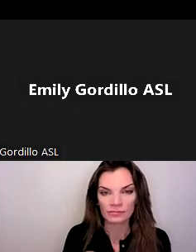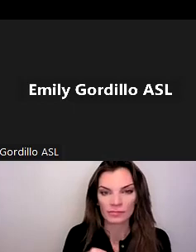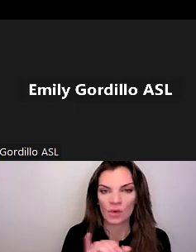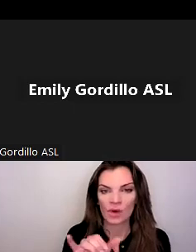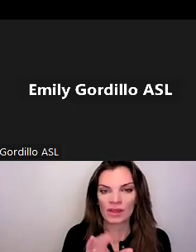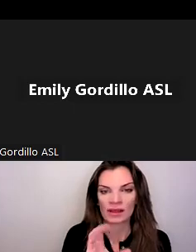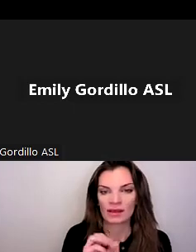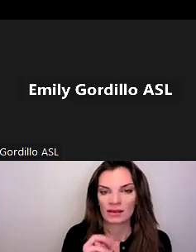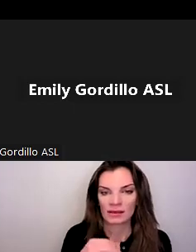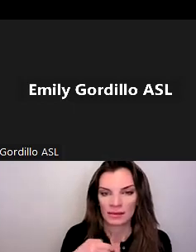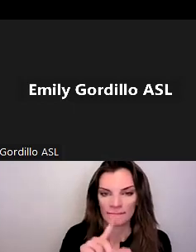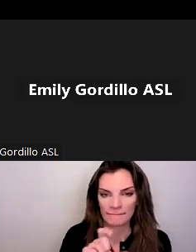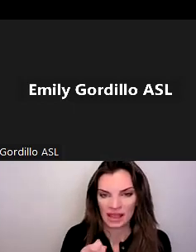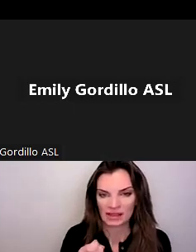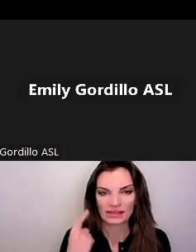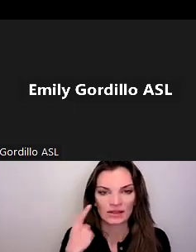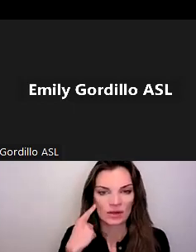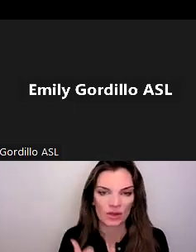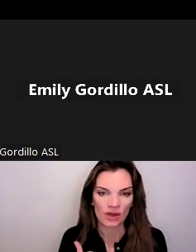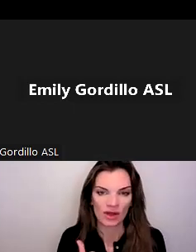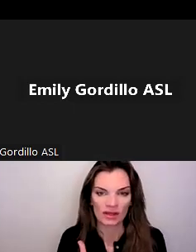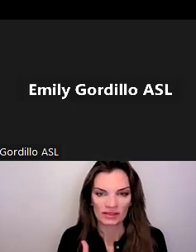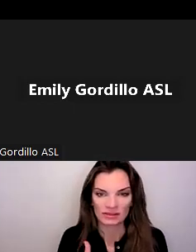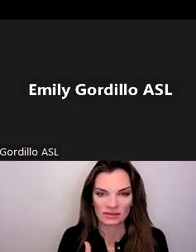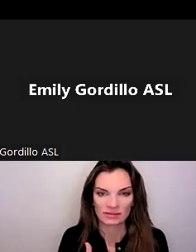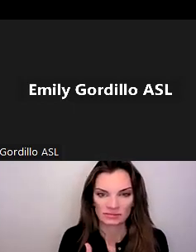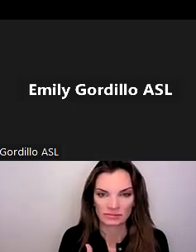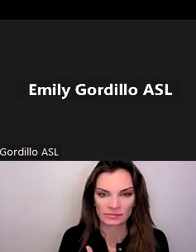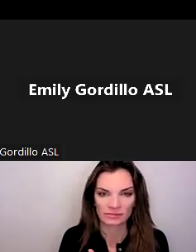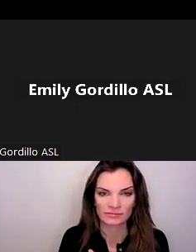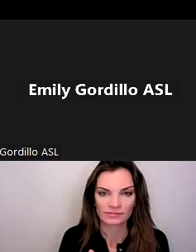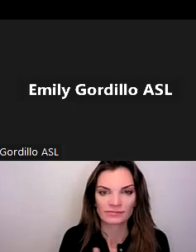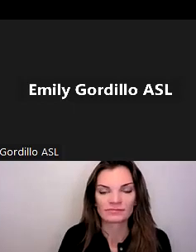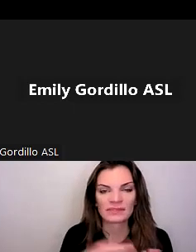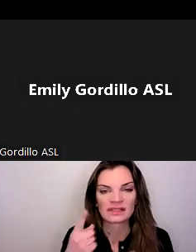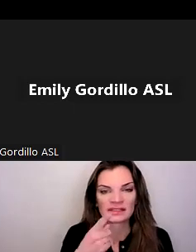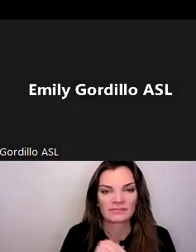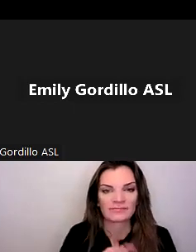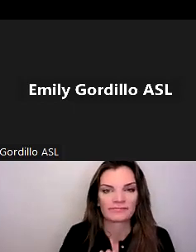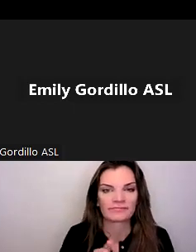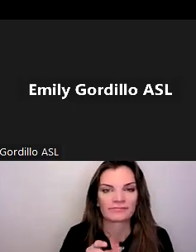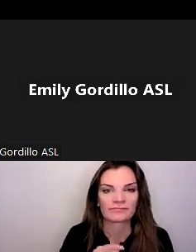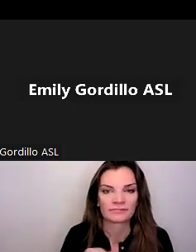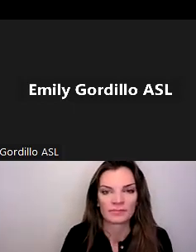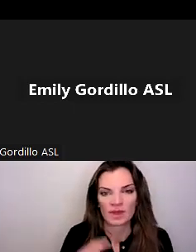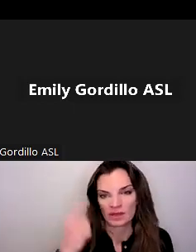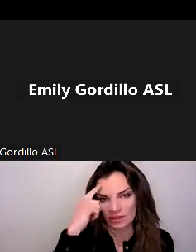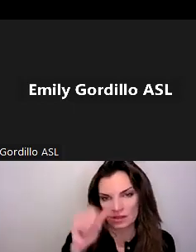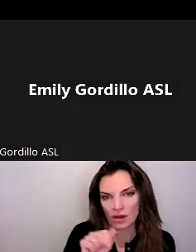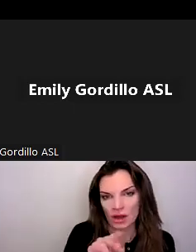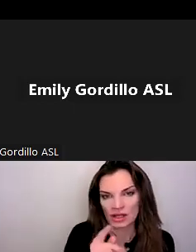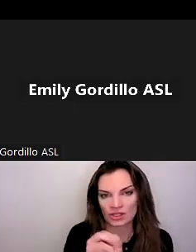complex type of loss. That is something that is occurring as a result to a change in the auditory pathway or the auditory